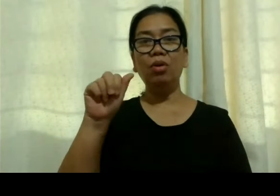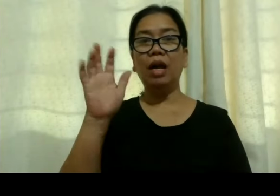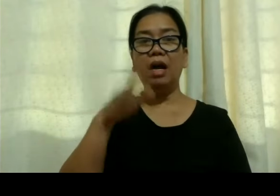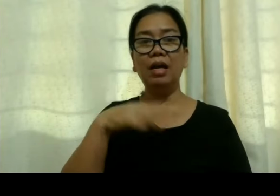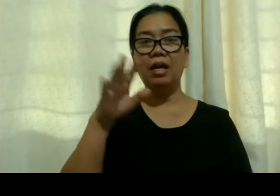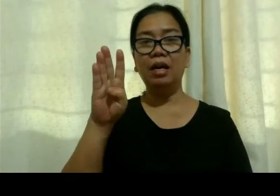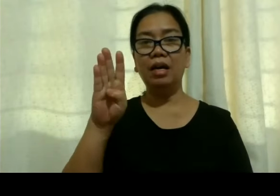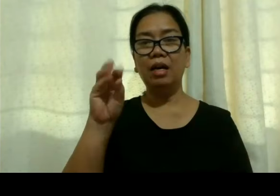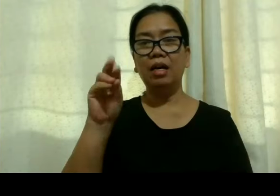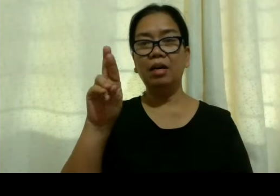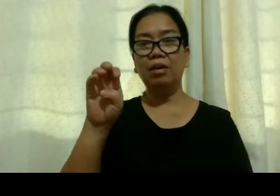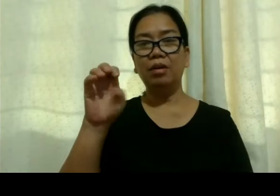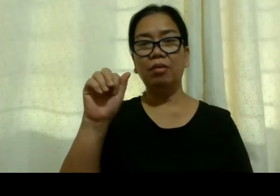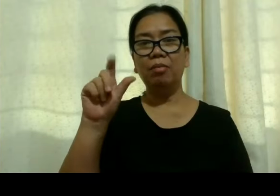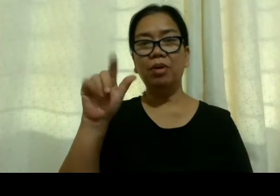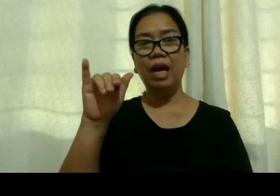Aurora